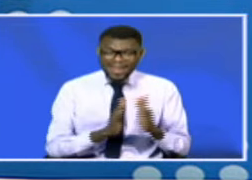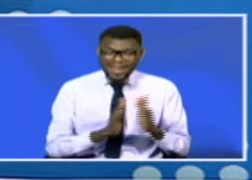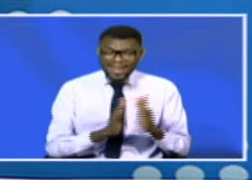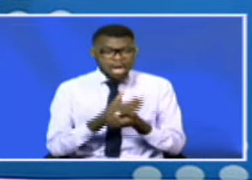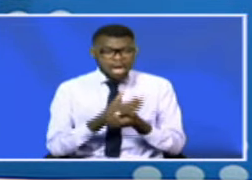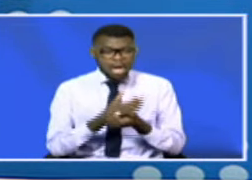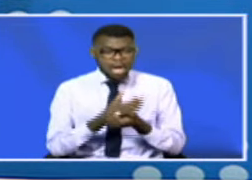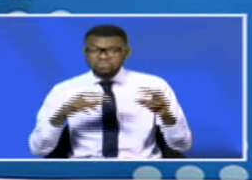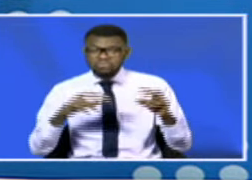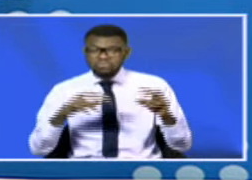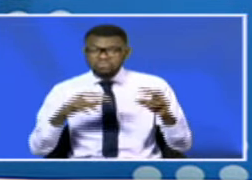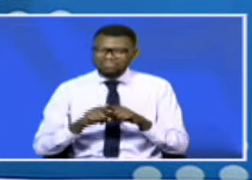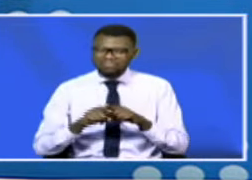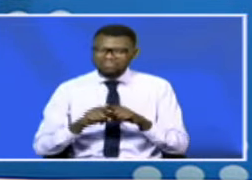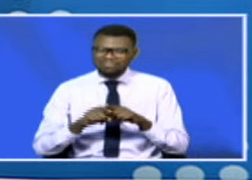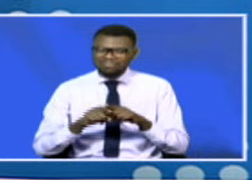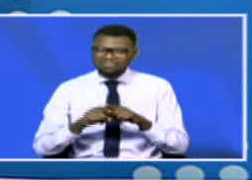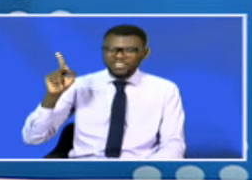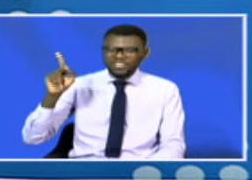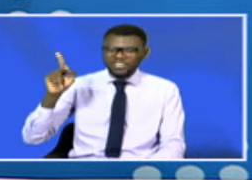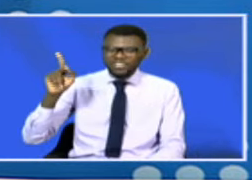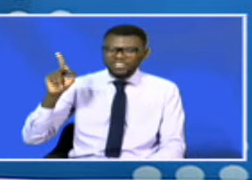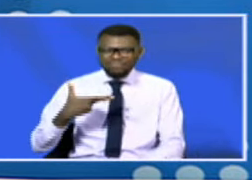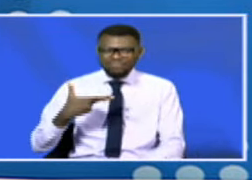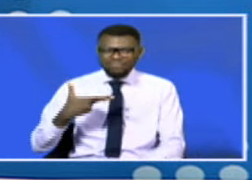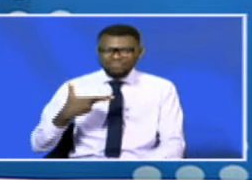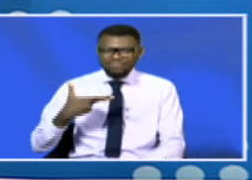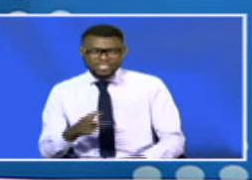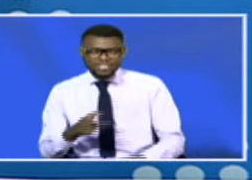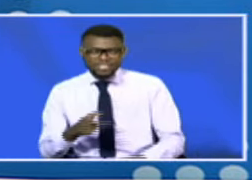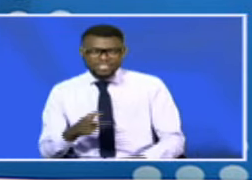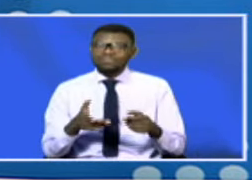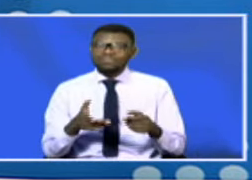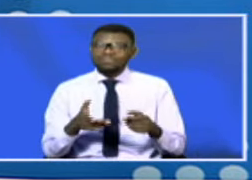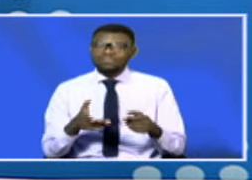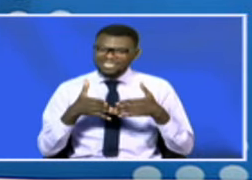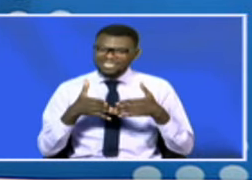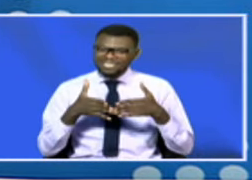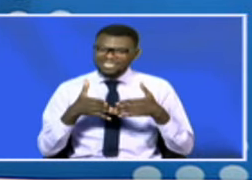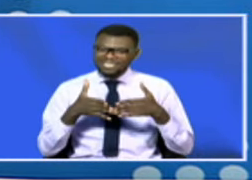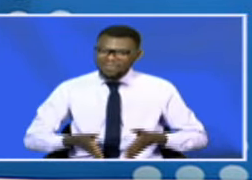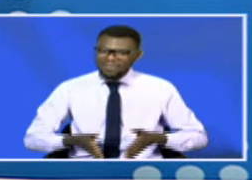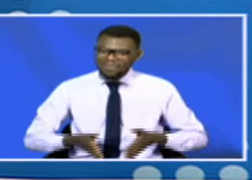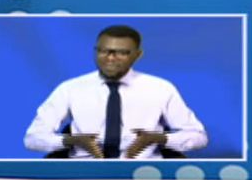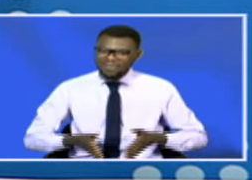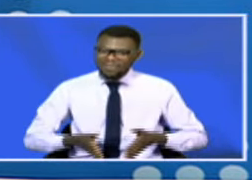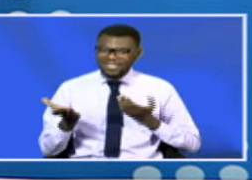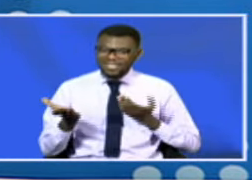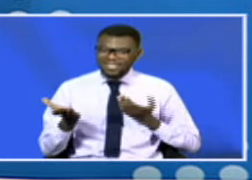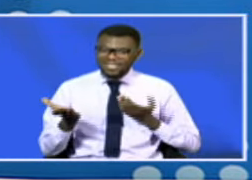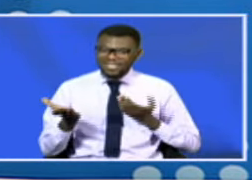HPV vaccination, among other sexual reproductive health services. Esther Diana attended the wellness event